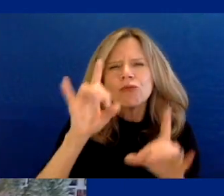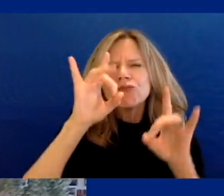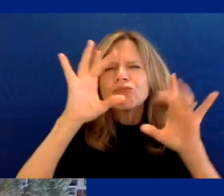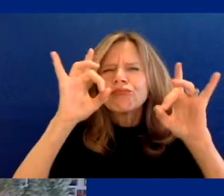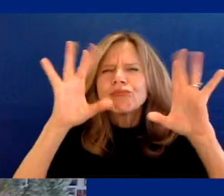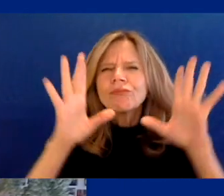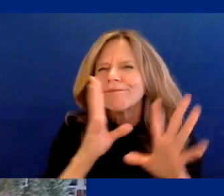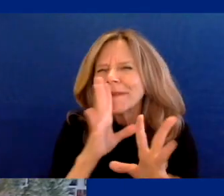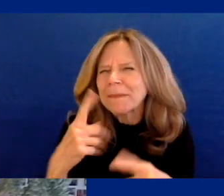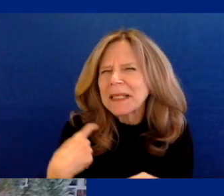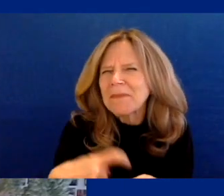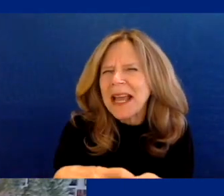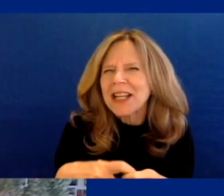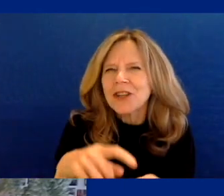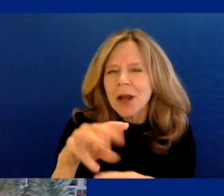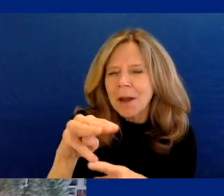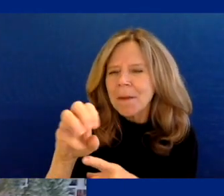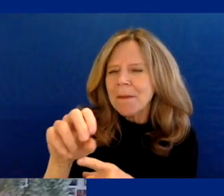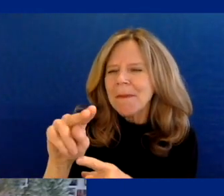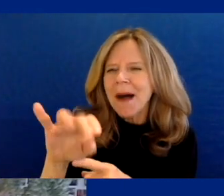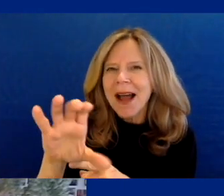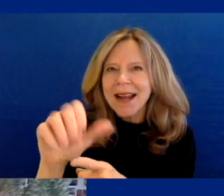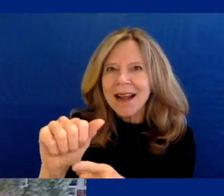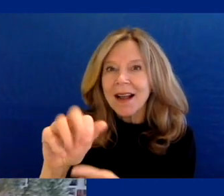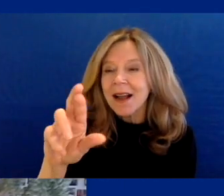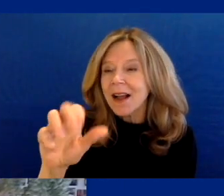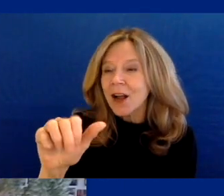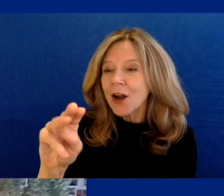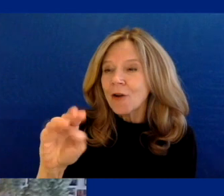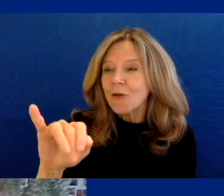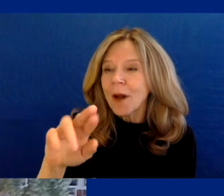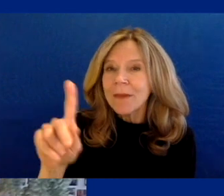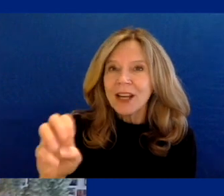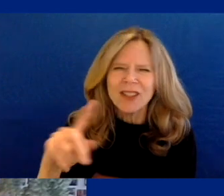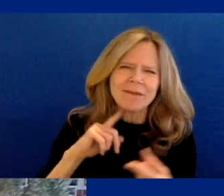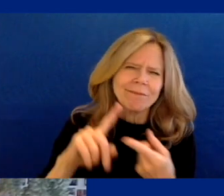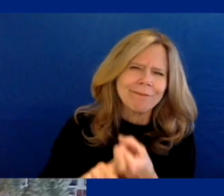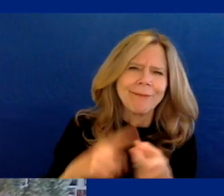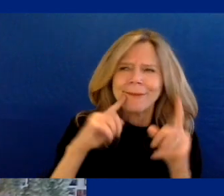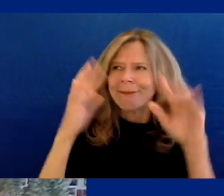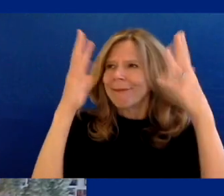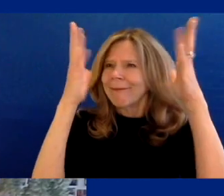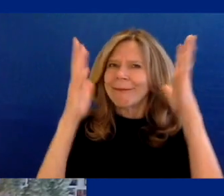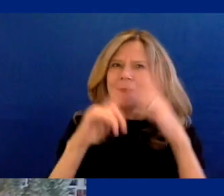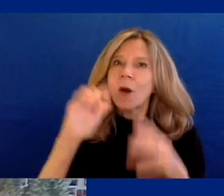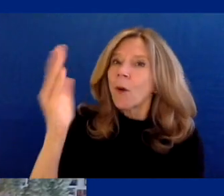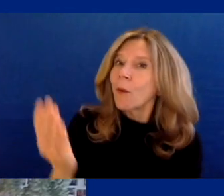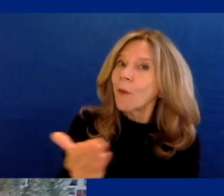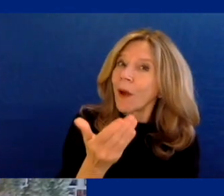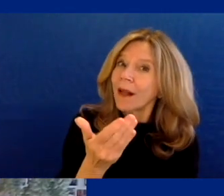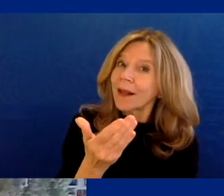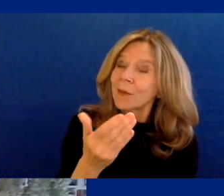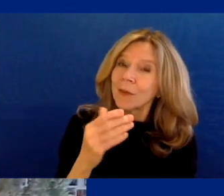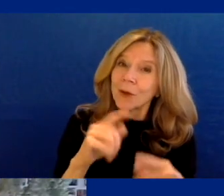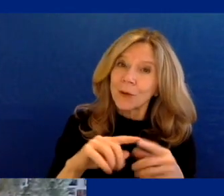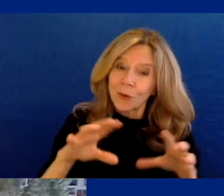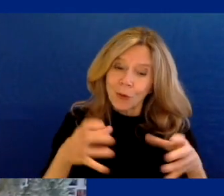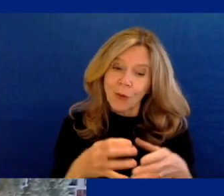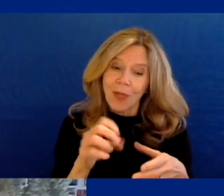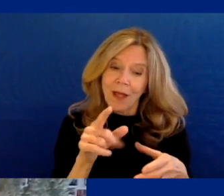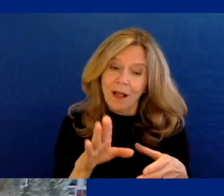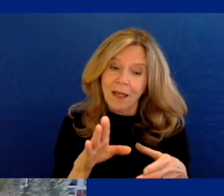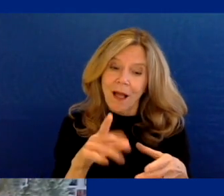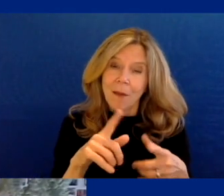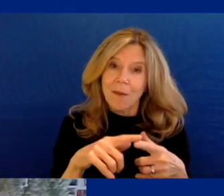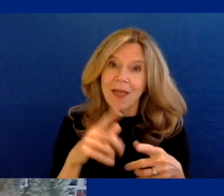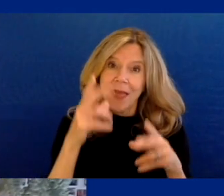la fabulosa, increíble Mónica Ramirez. Óyeme, Mónica, felicidades. Welcome to the club of those of us who have been